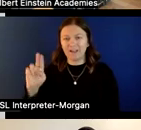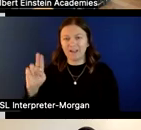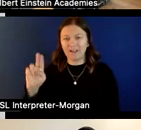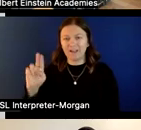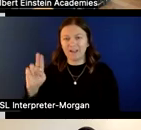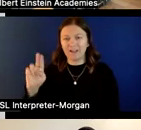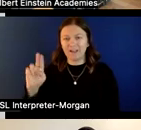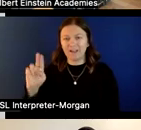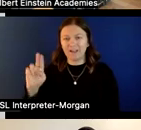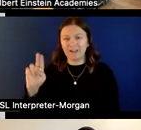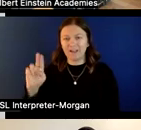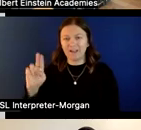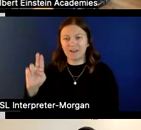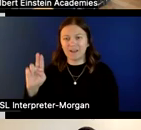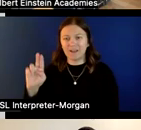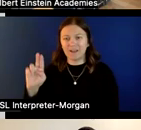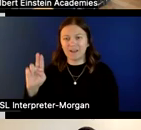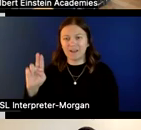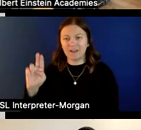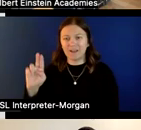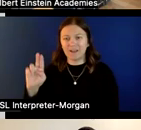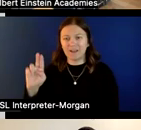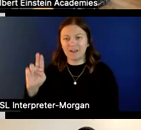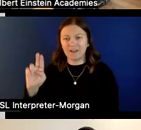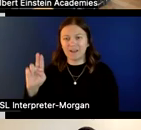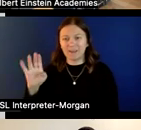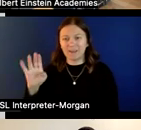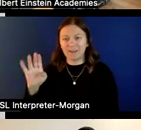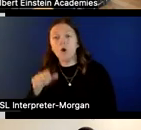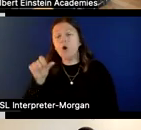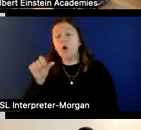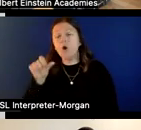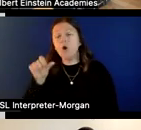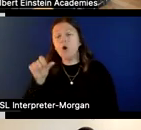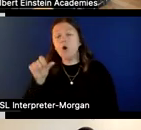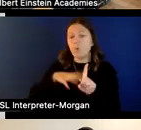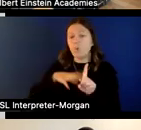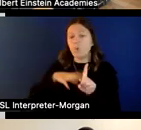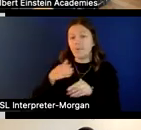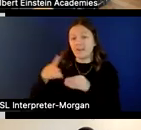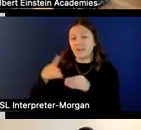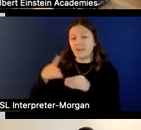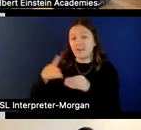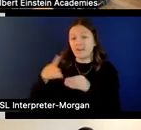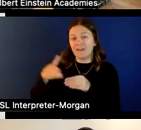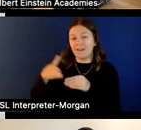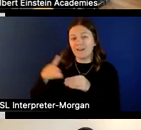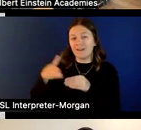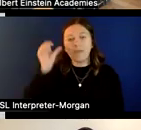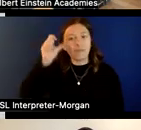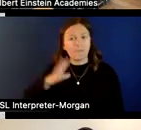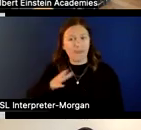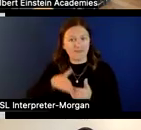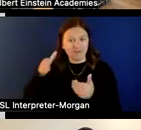seine Nebenfrau. Also not the woman next to you, because Nebenmann, like that would be the man next to you, and Frau would be